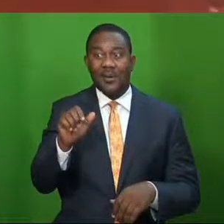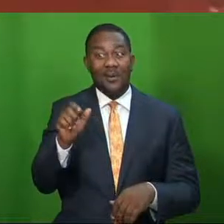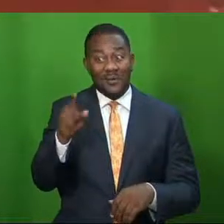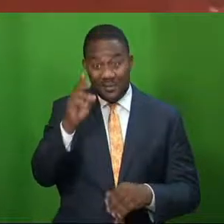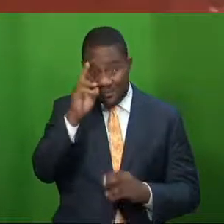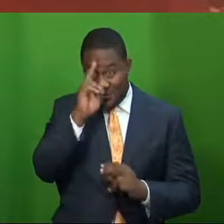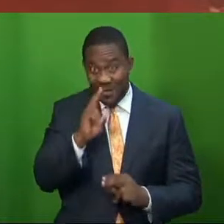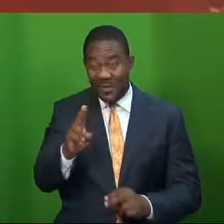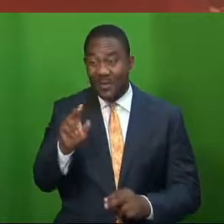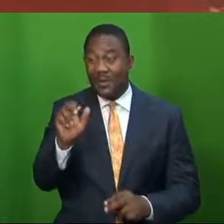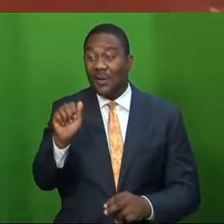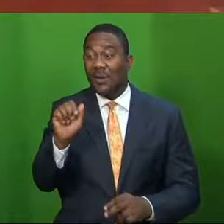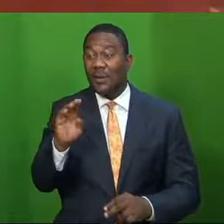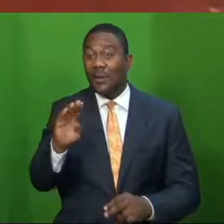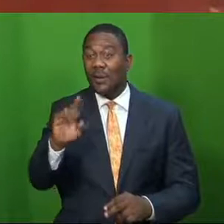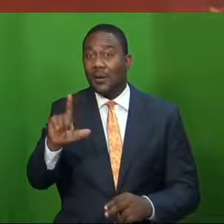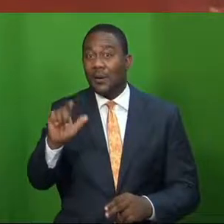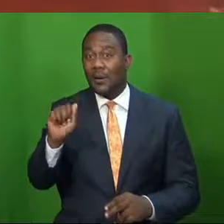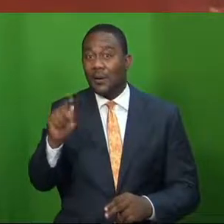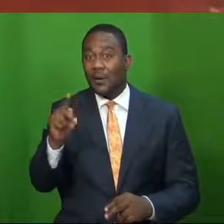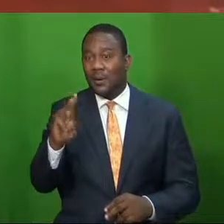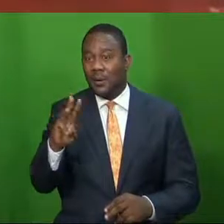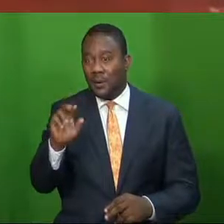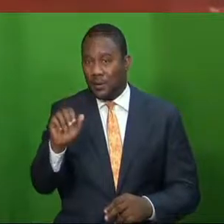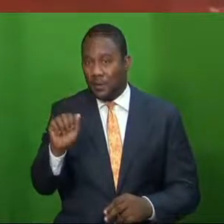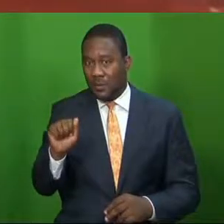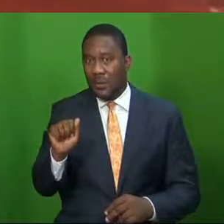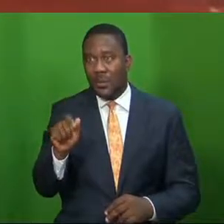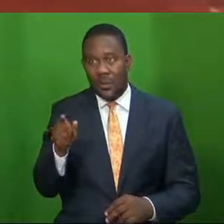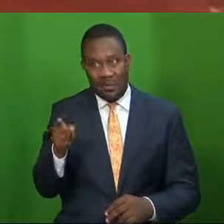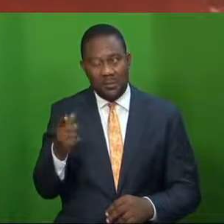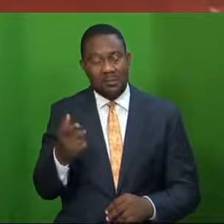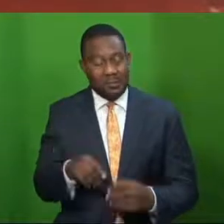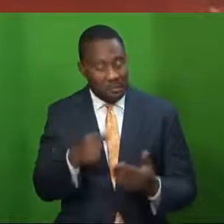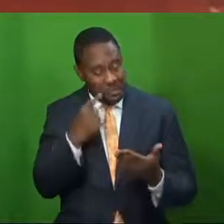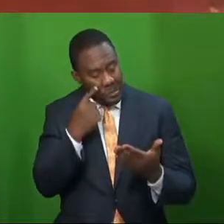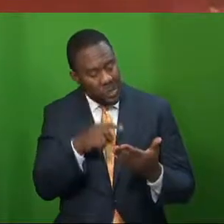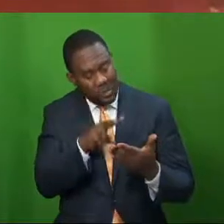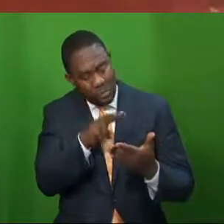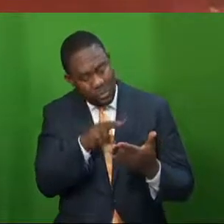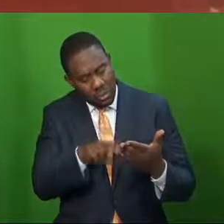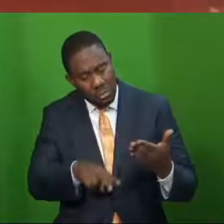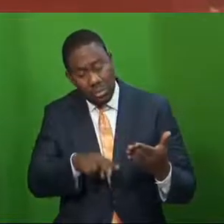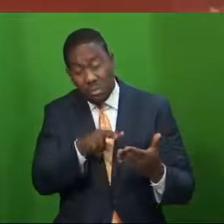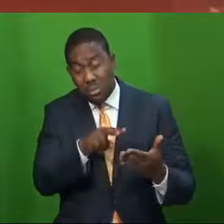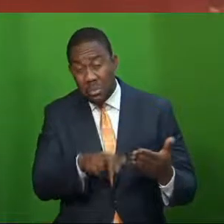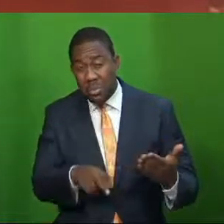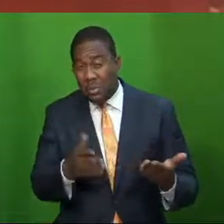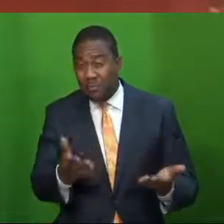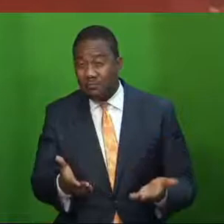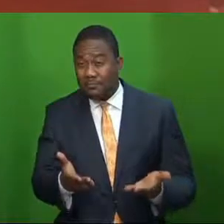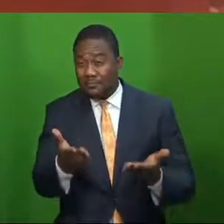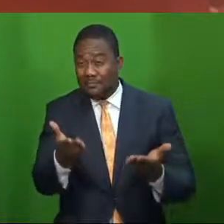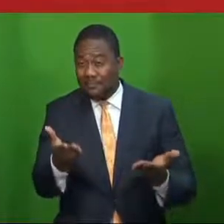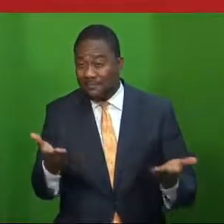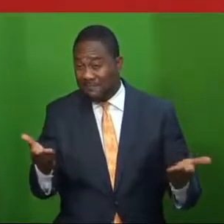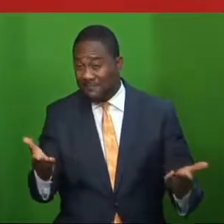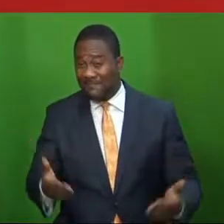don't spend time and energy reading the entire document. The Speaker, I beg to submit.